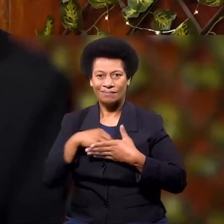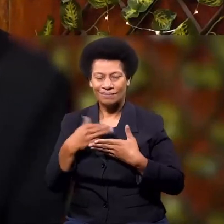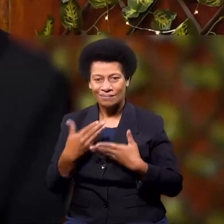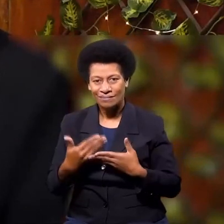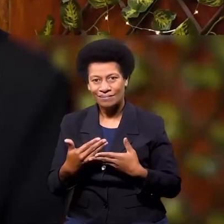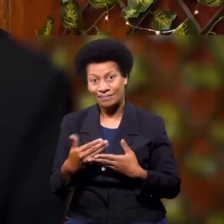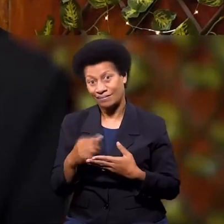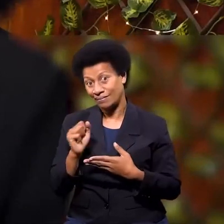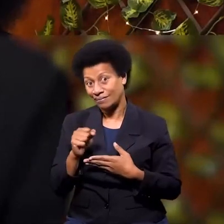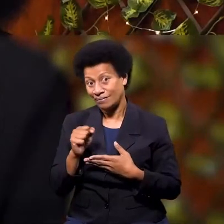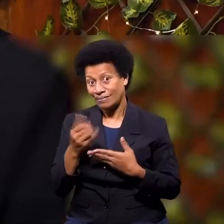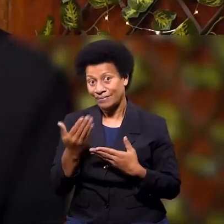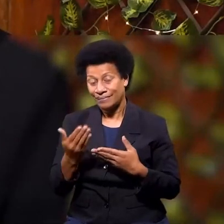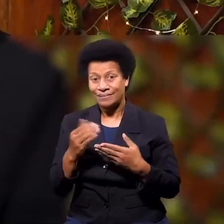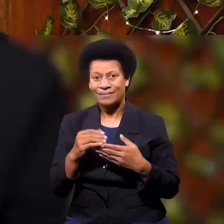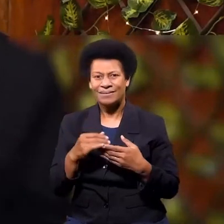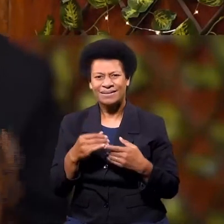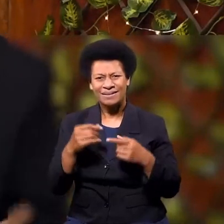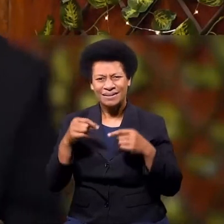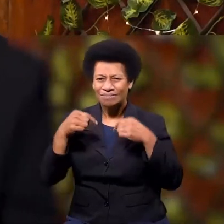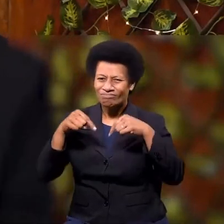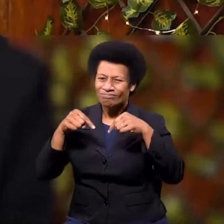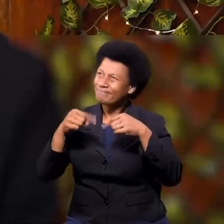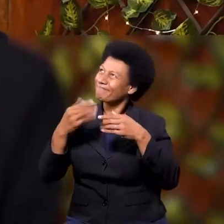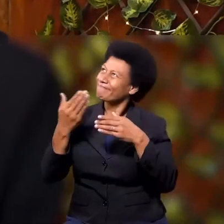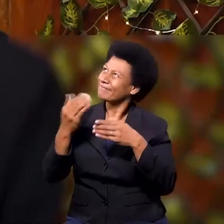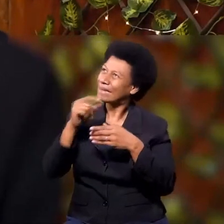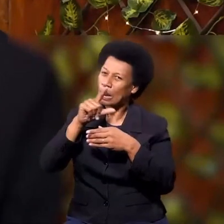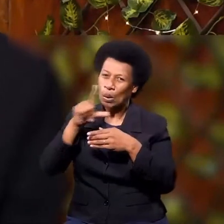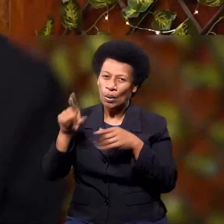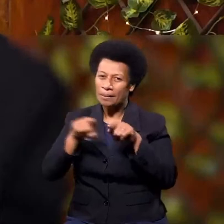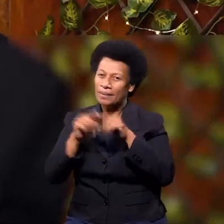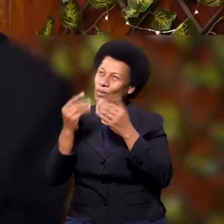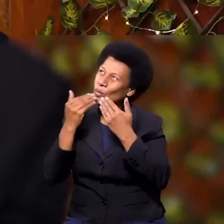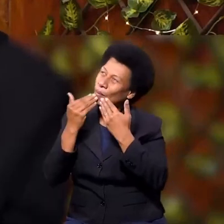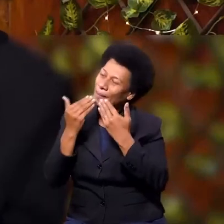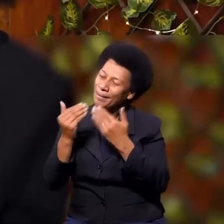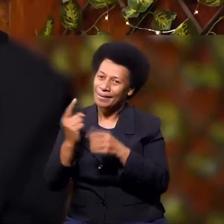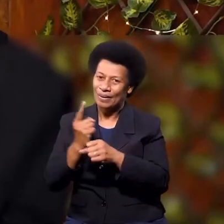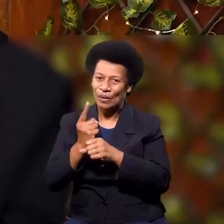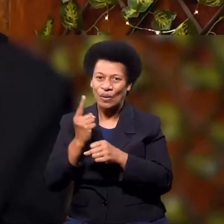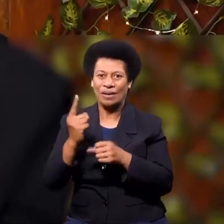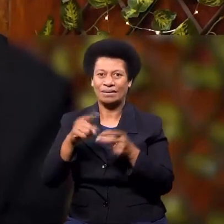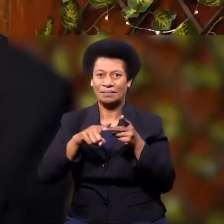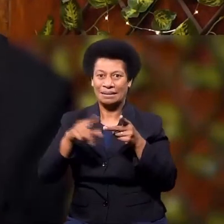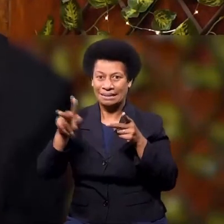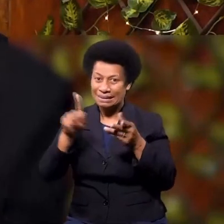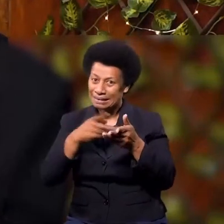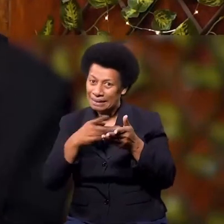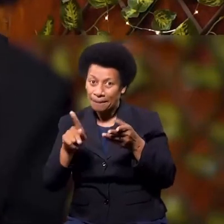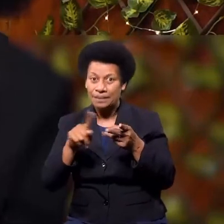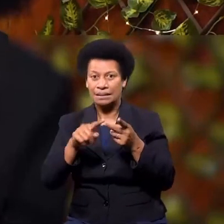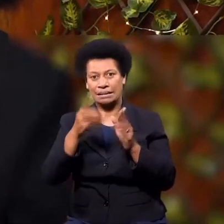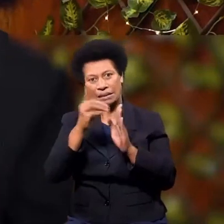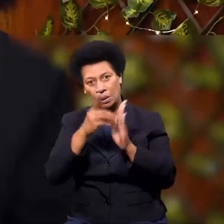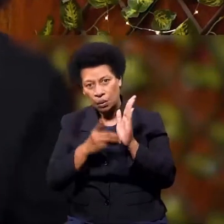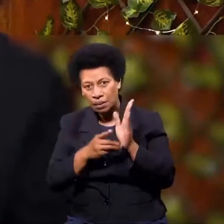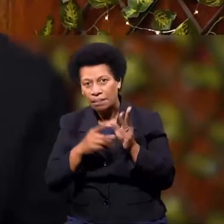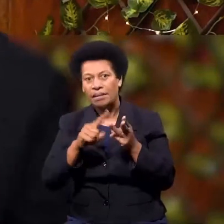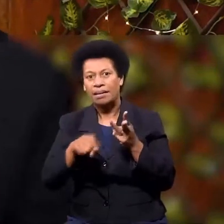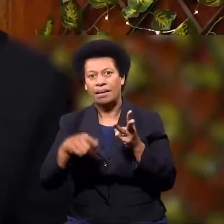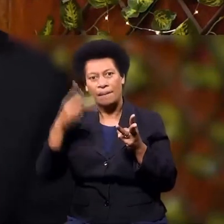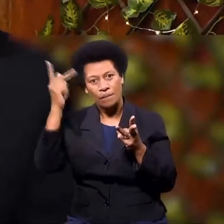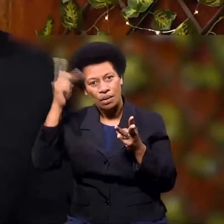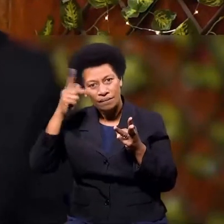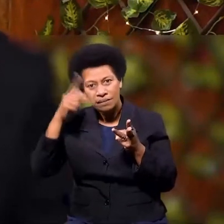And of course, the fear of the Lord is mentioned in other texts in the Bible. We move on from the book of Deuteronomy to the book of Psalms to the book of